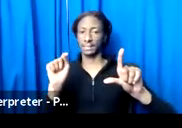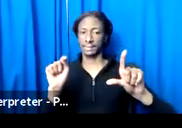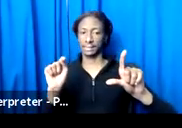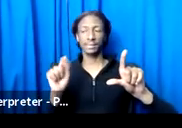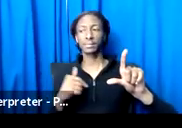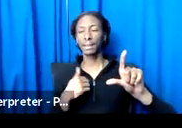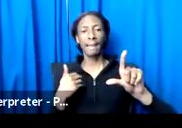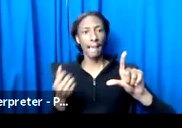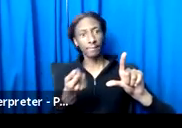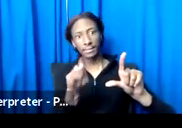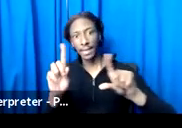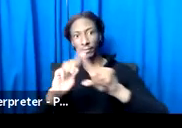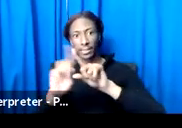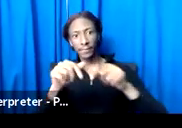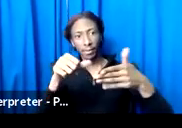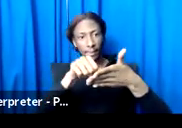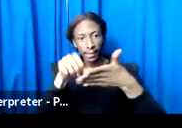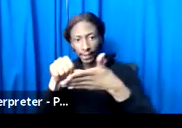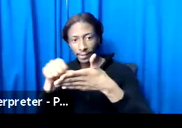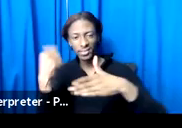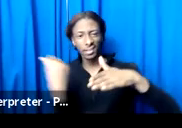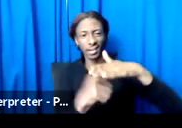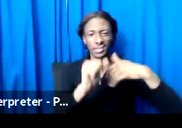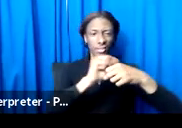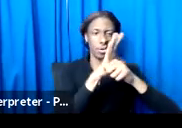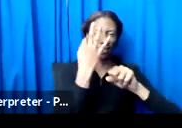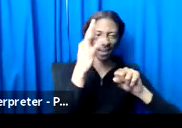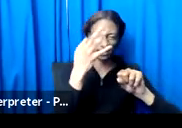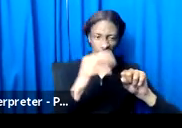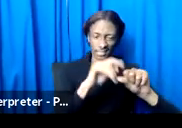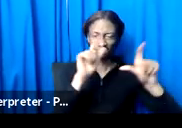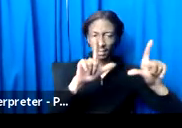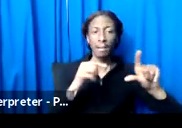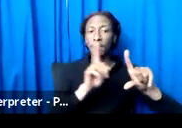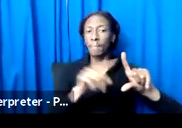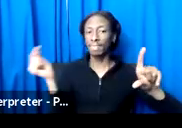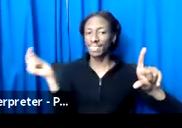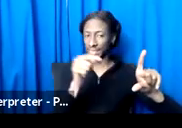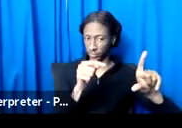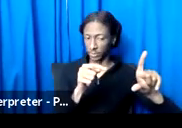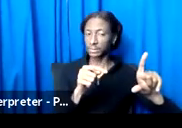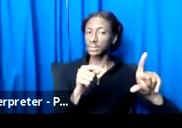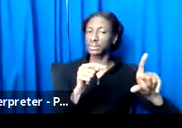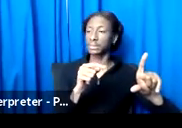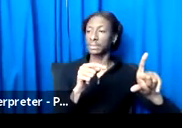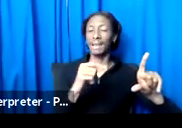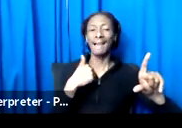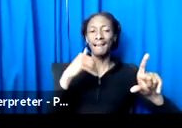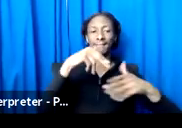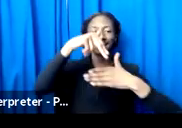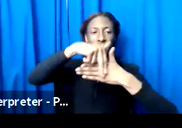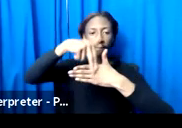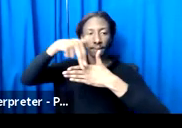of different pages that are under the COVID-19 banner. But when, in particular, talking about the vaccines, we have a tab that